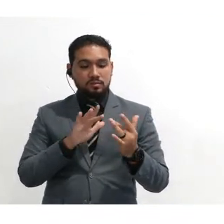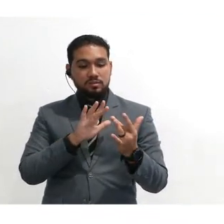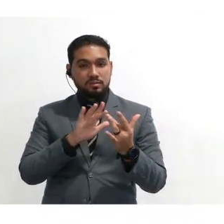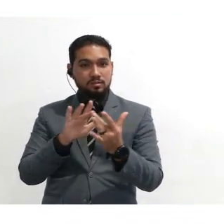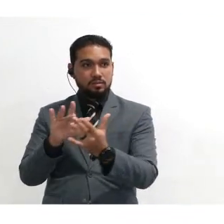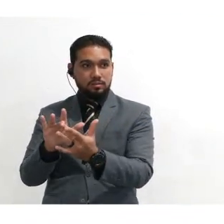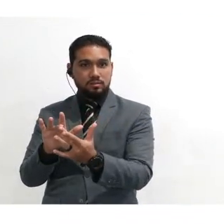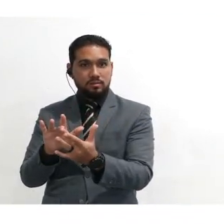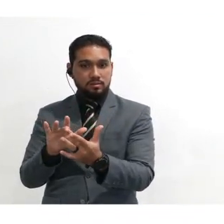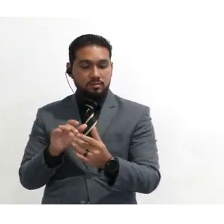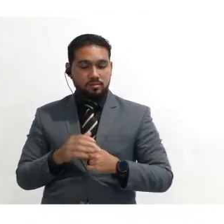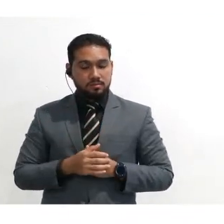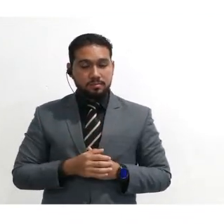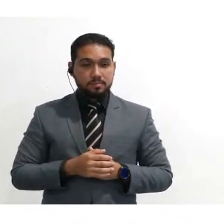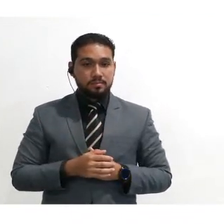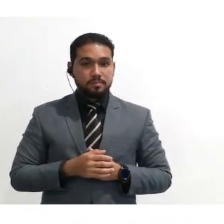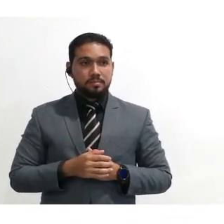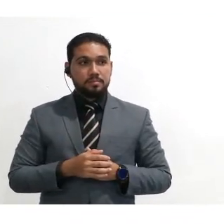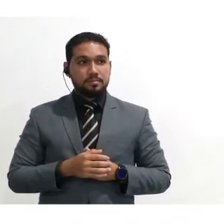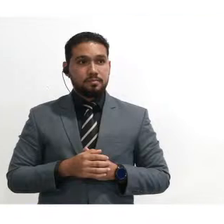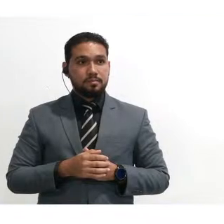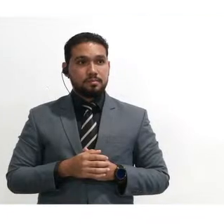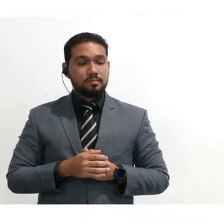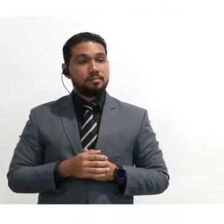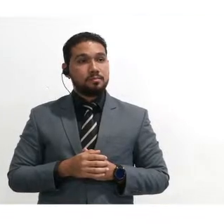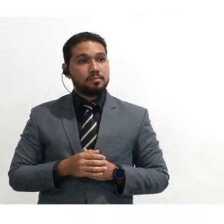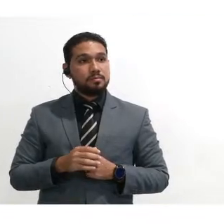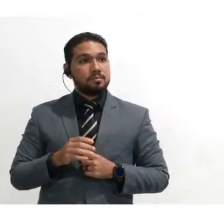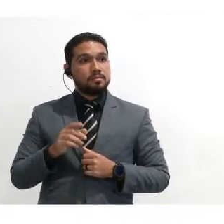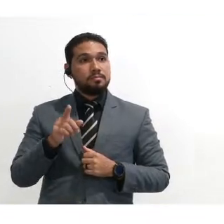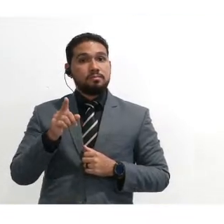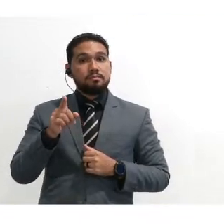And this is a slide I showed before, but they're